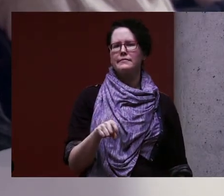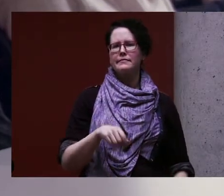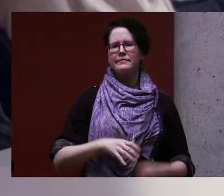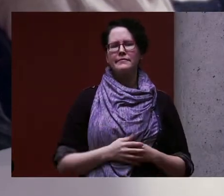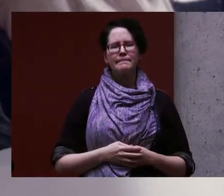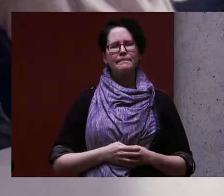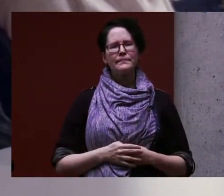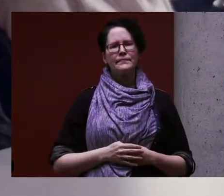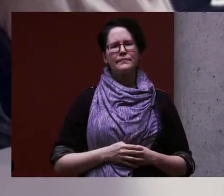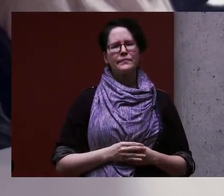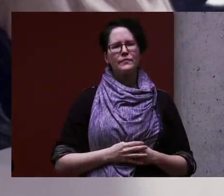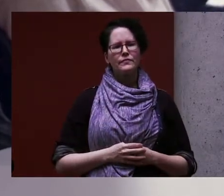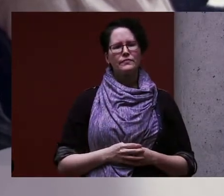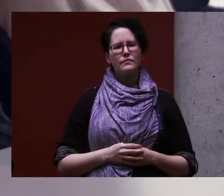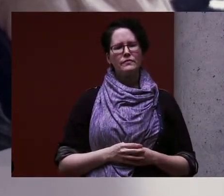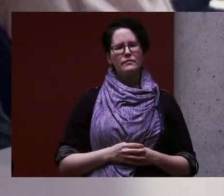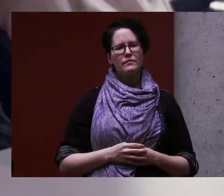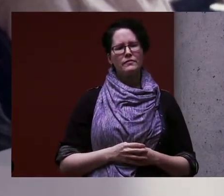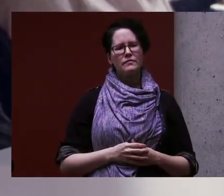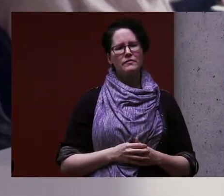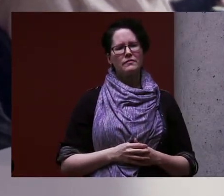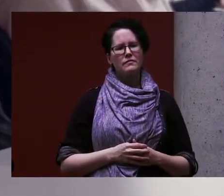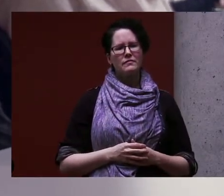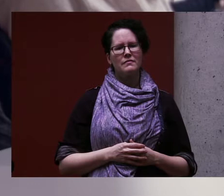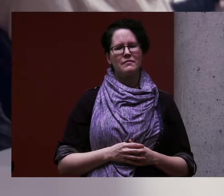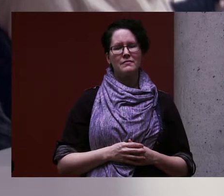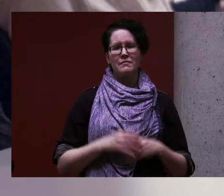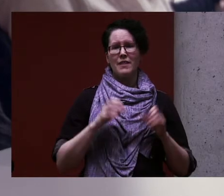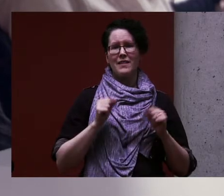I realized that I don't know if I can live this